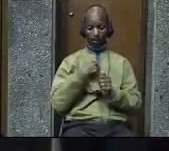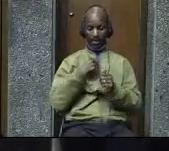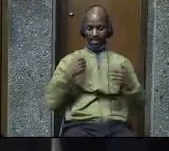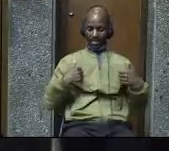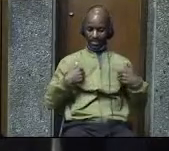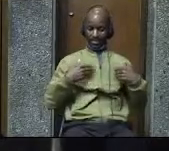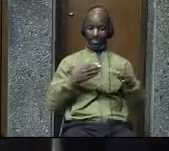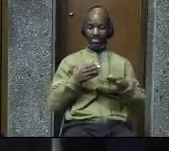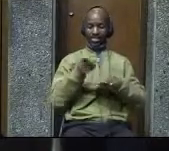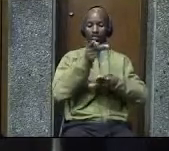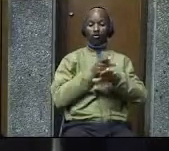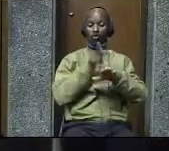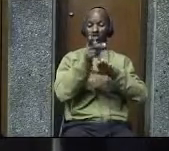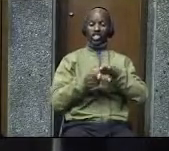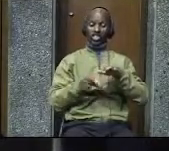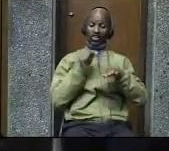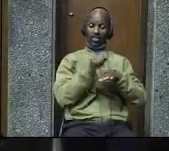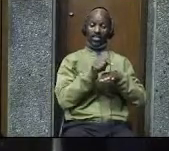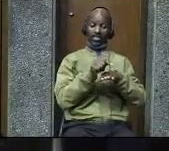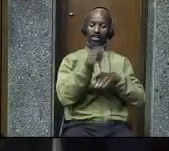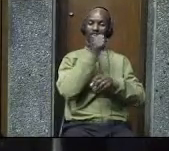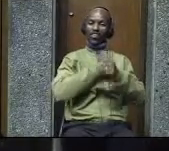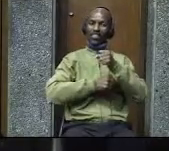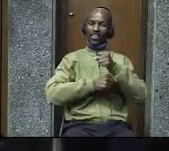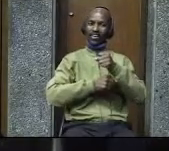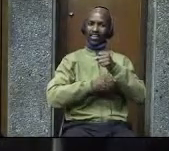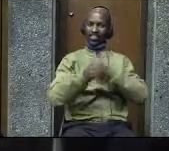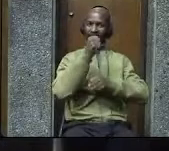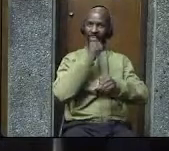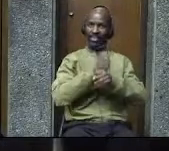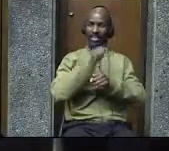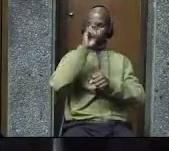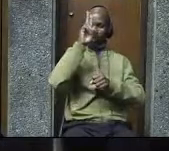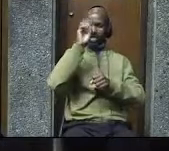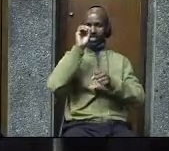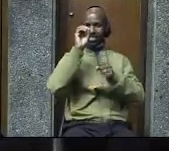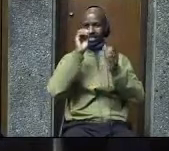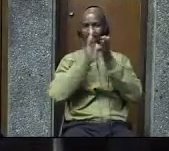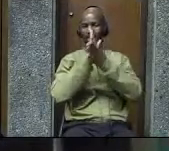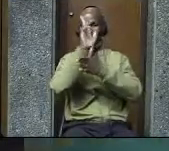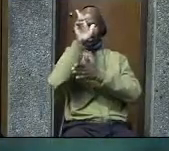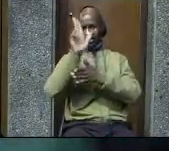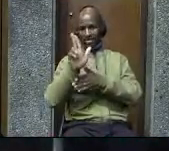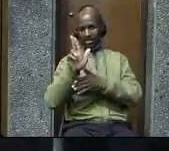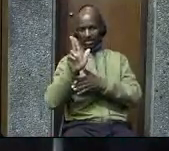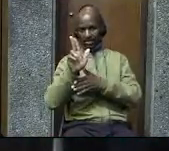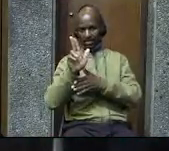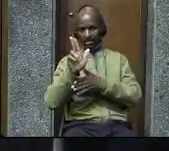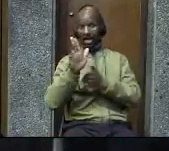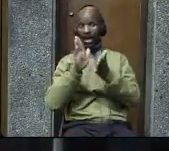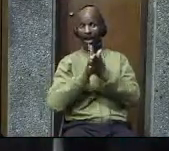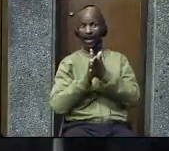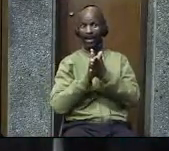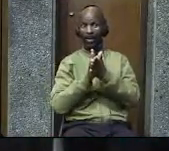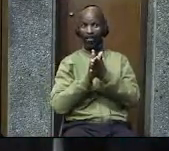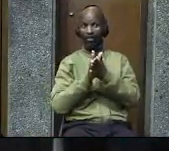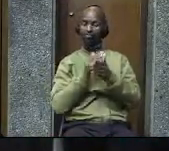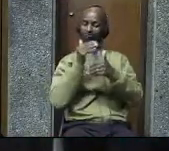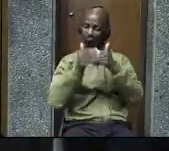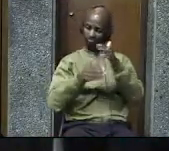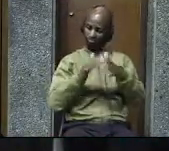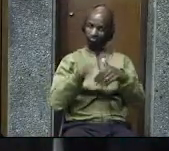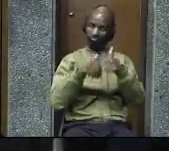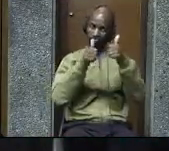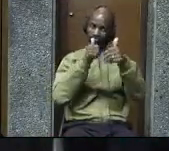I started this project in 2018. And then it was going very,